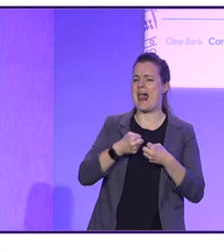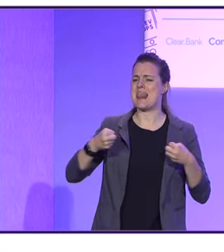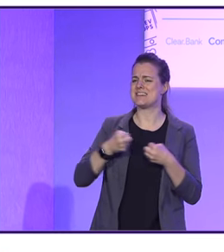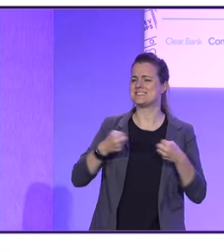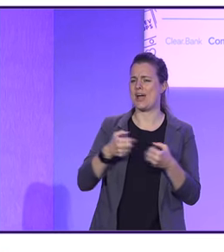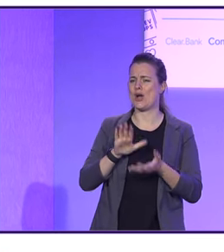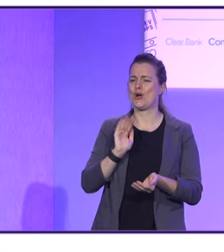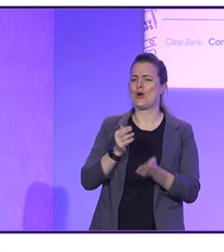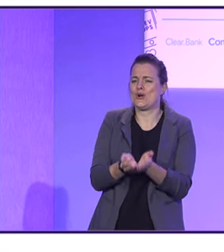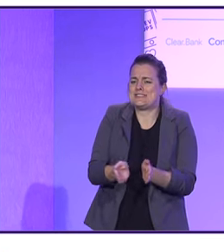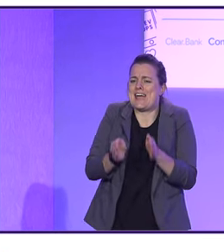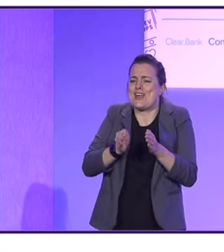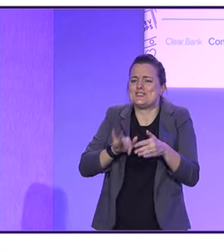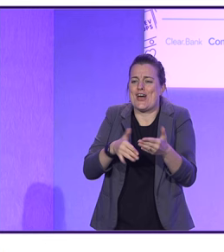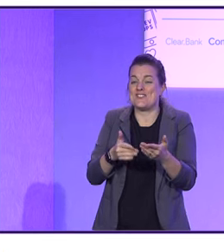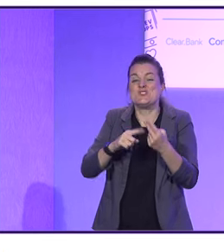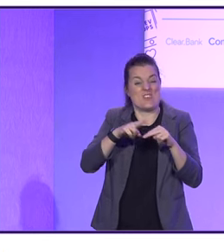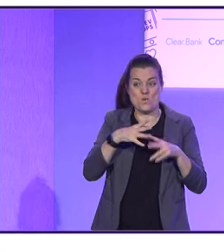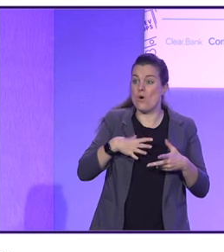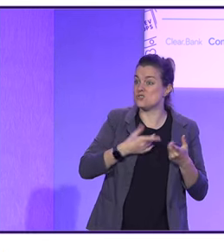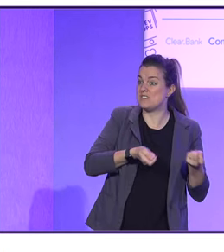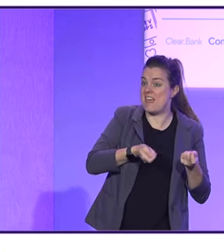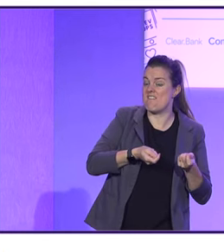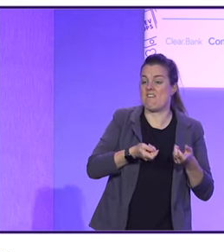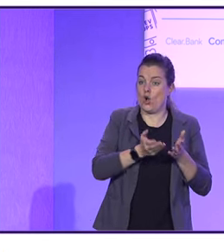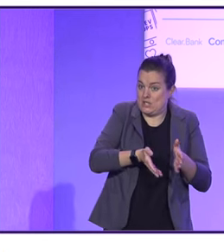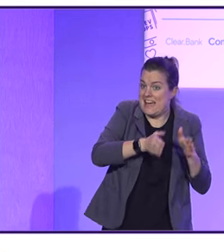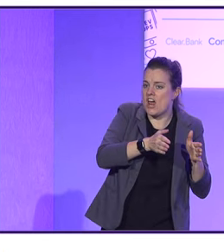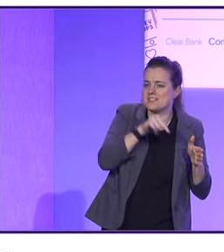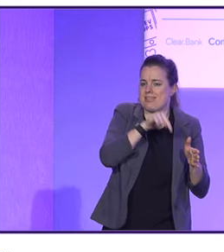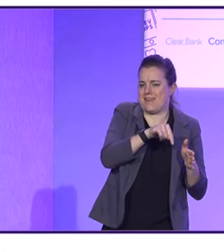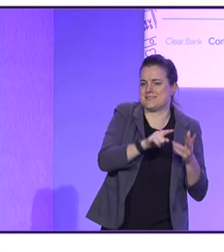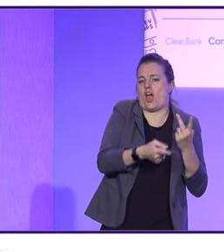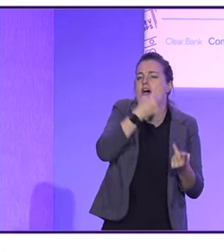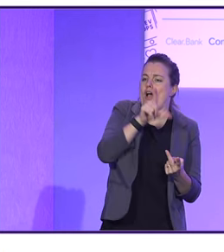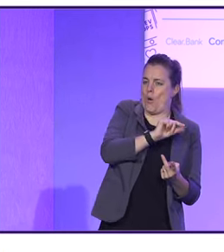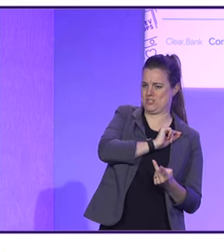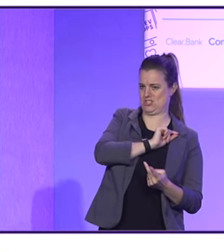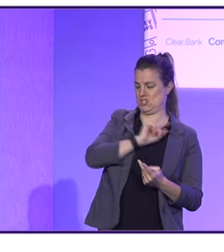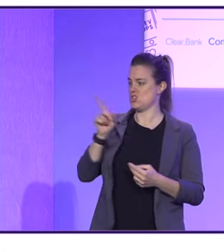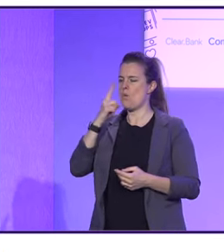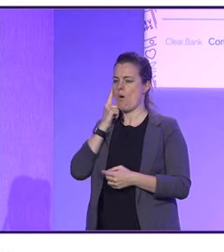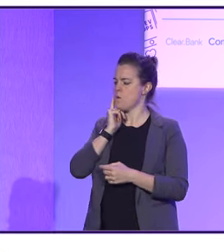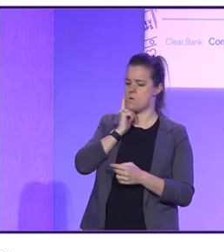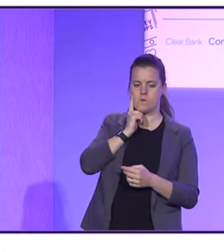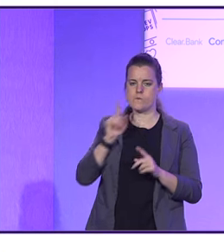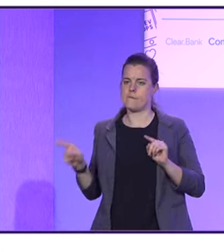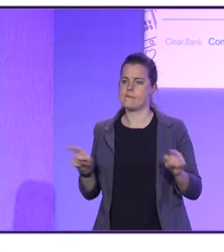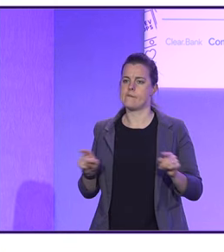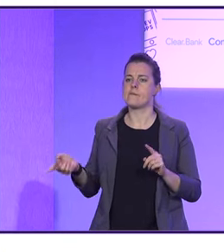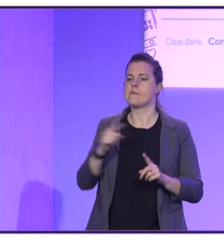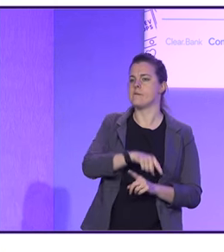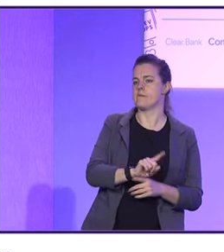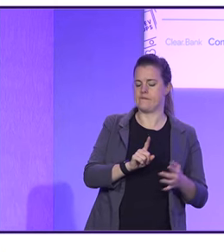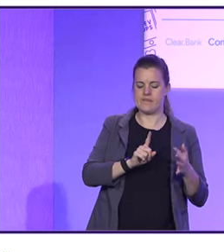Service. So if you want to run containers, this is the other option. So when we first started working on this, like we're going to run GovUK in containers, we had this choice, GovUK